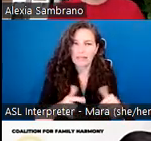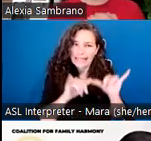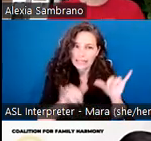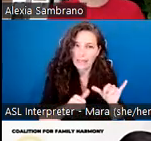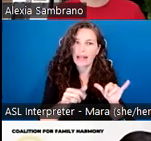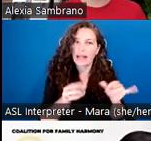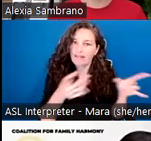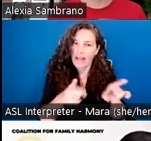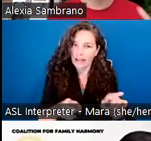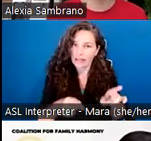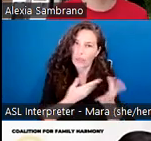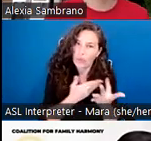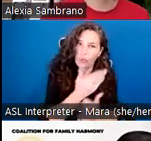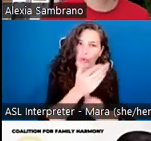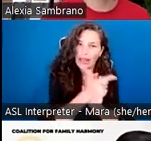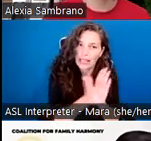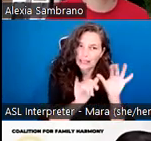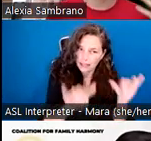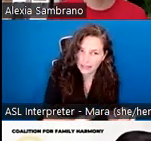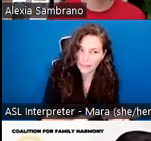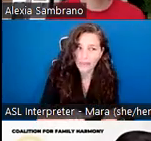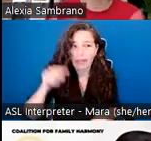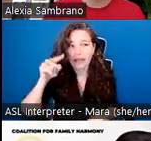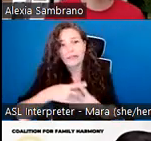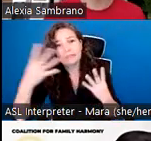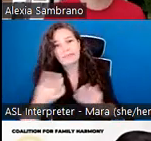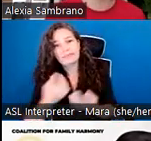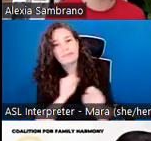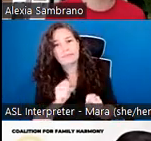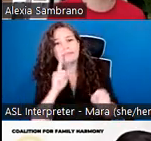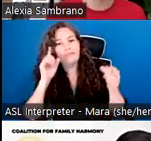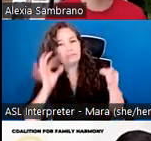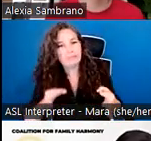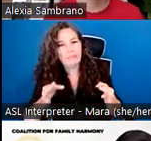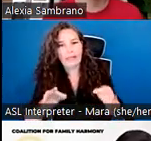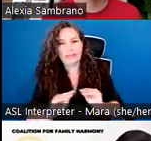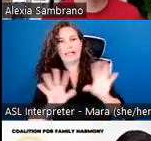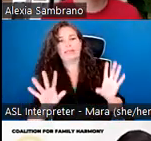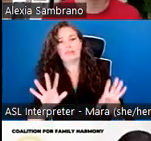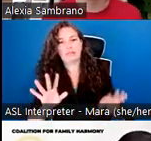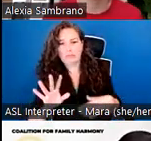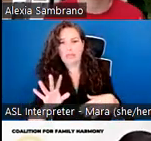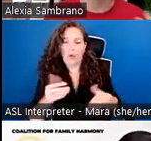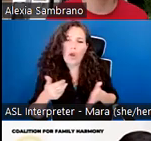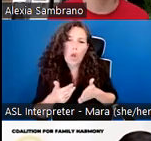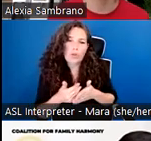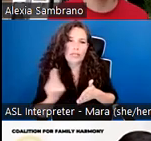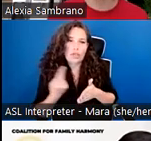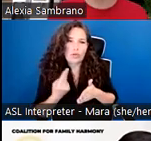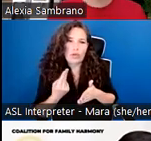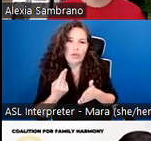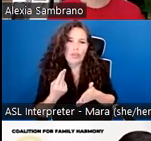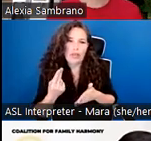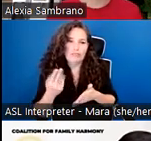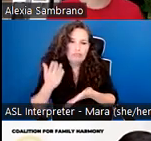a very, very close history with abolitionist movements. So if we're thinking about Stonewall, for example, so the annual Pride celebrations that we celebrate in June